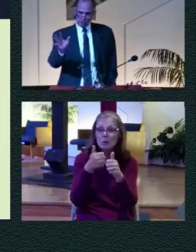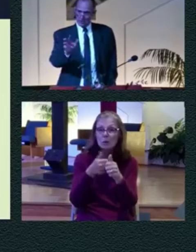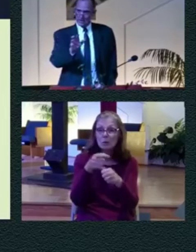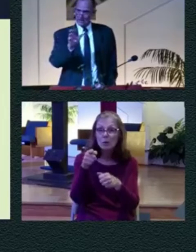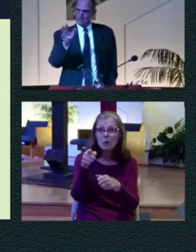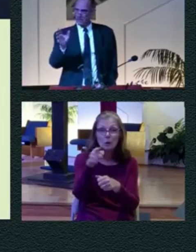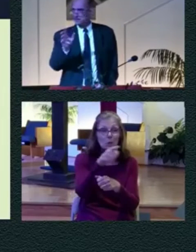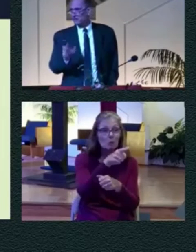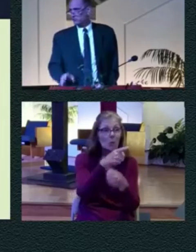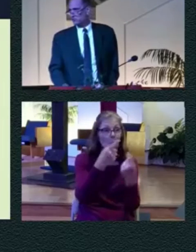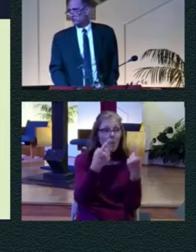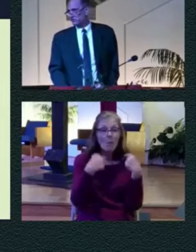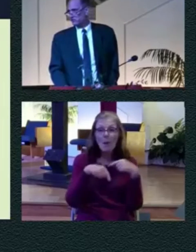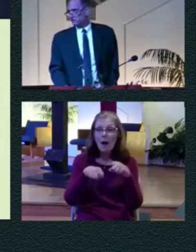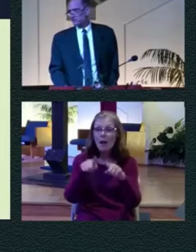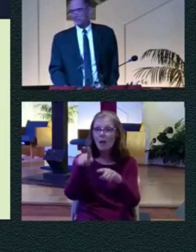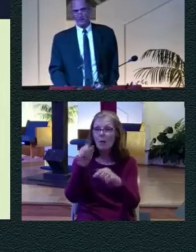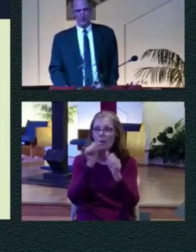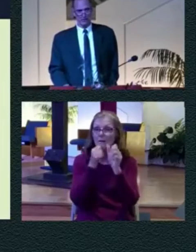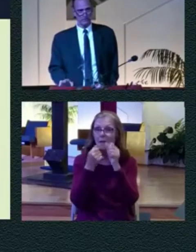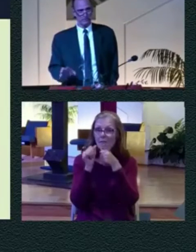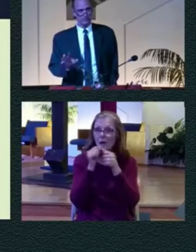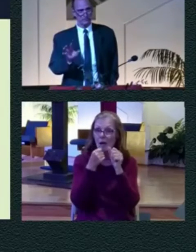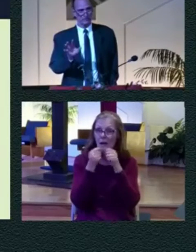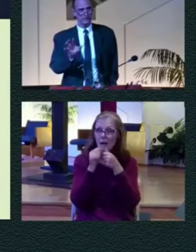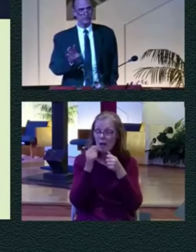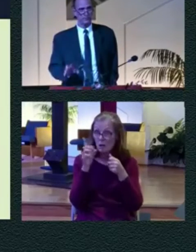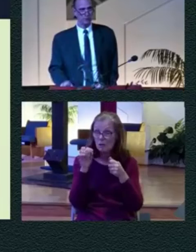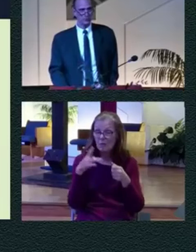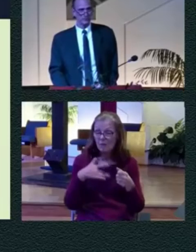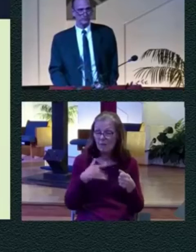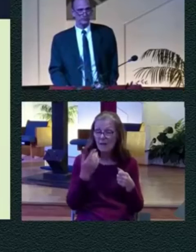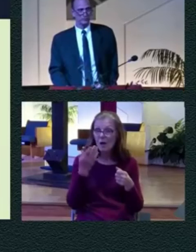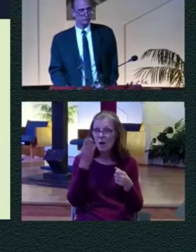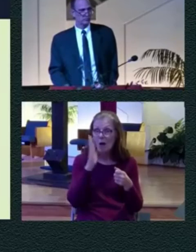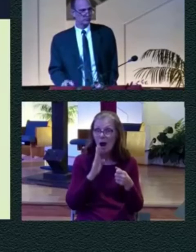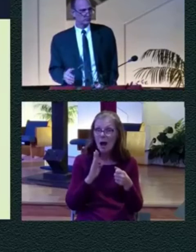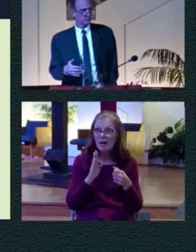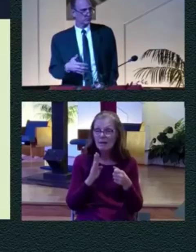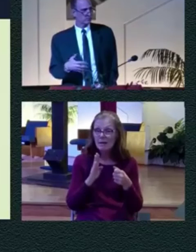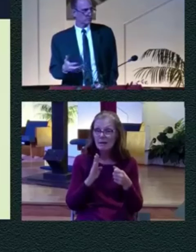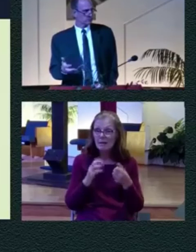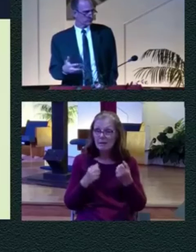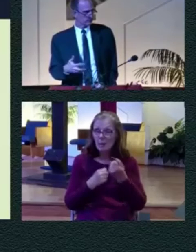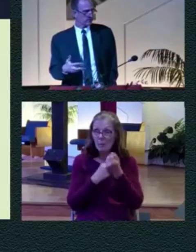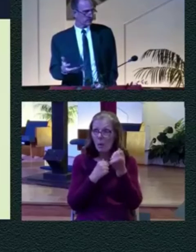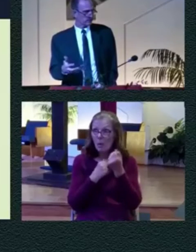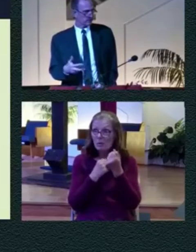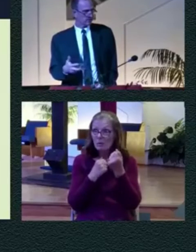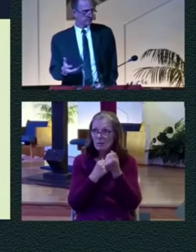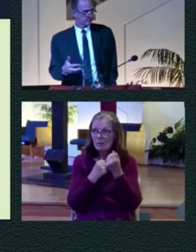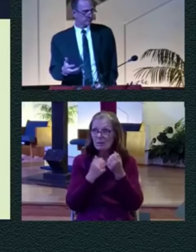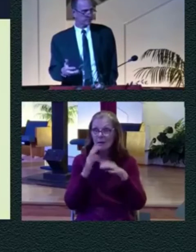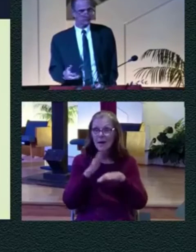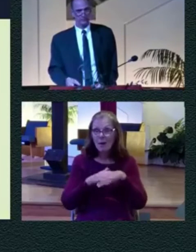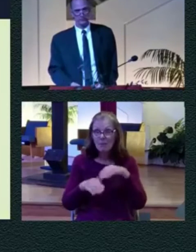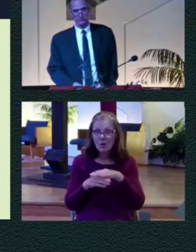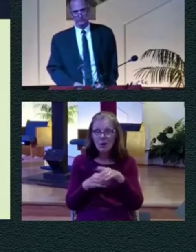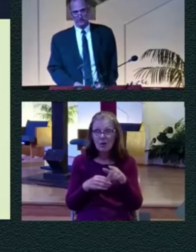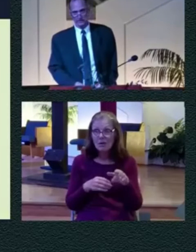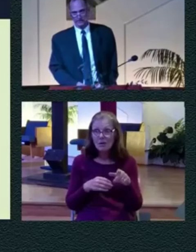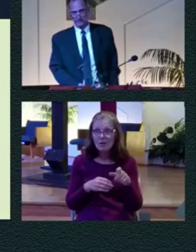So go ahead, find another person, and take a few moments to share on these